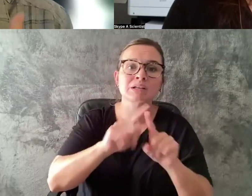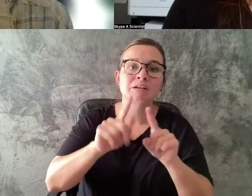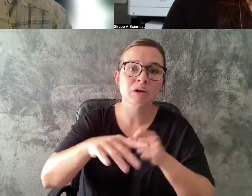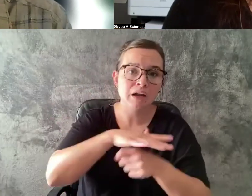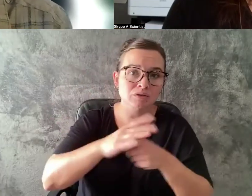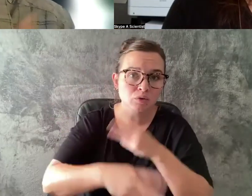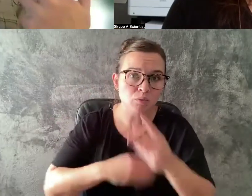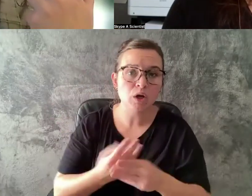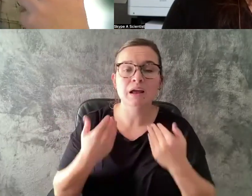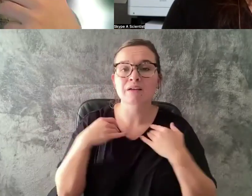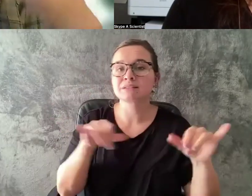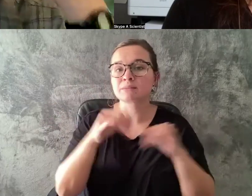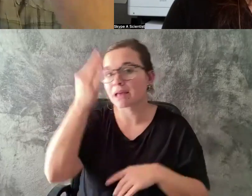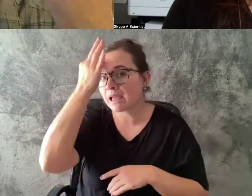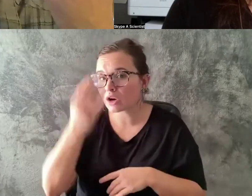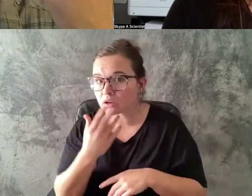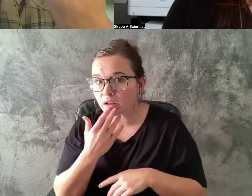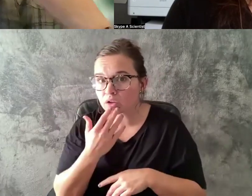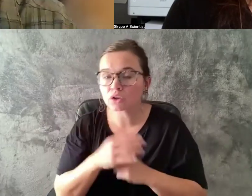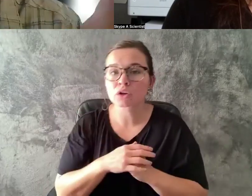may have similar hair color or,